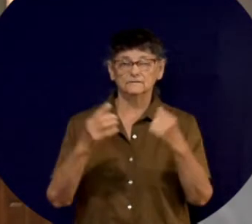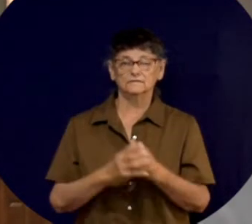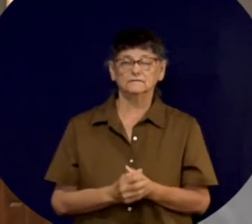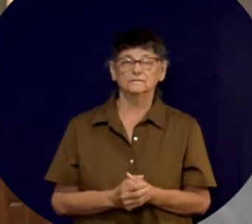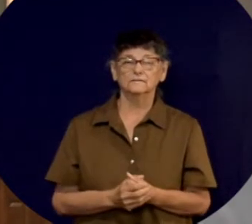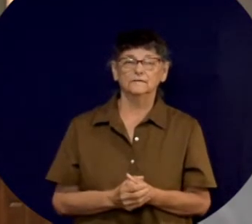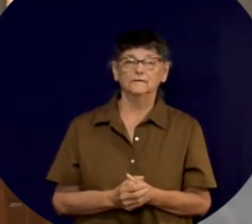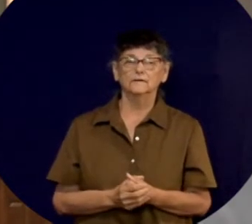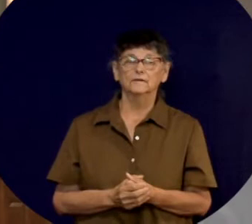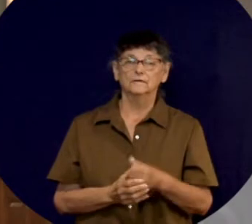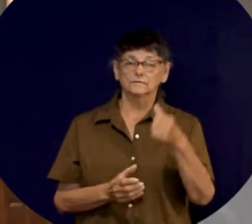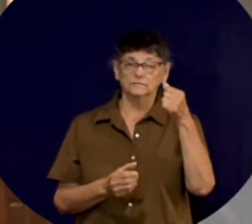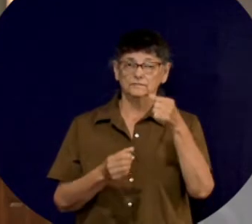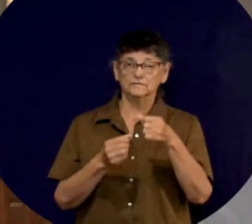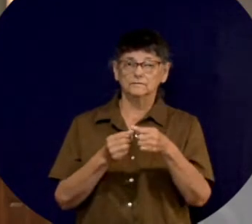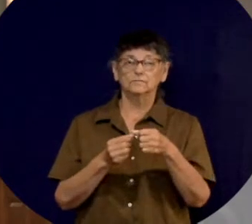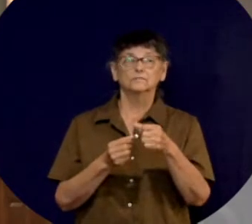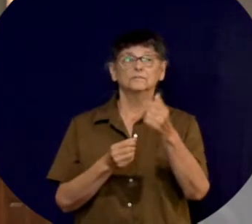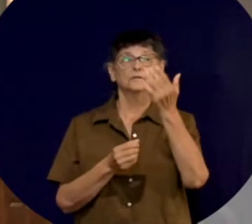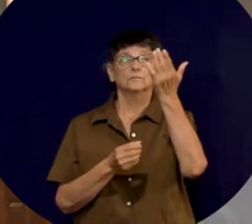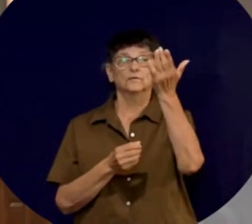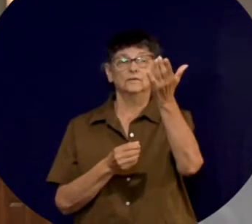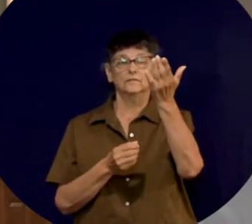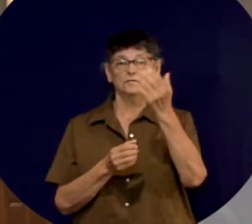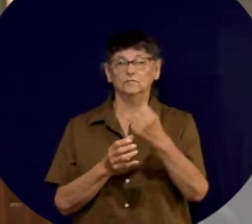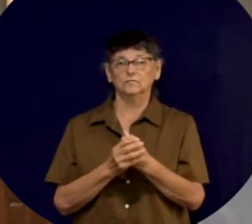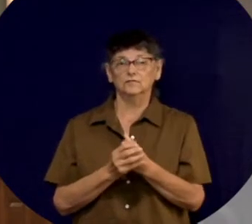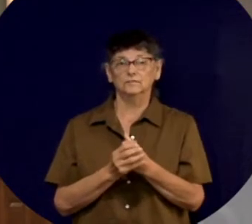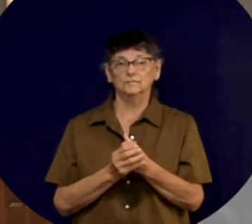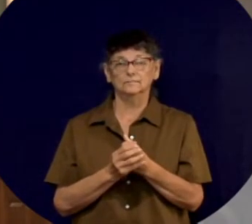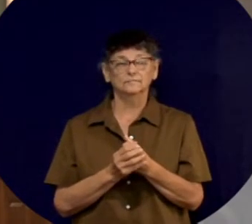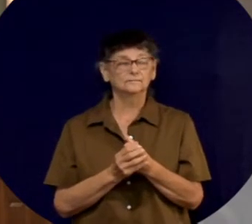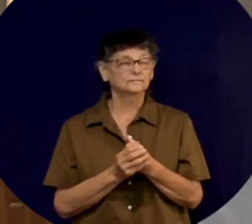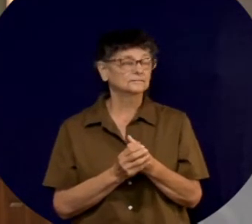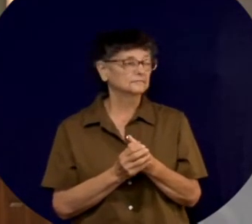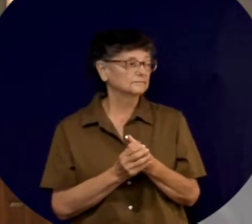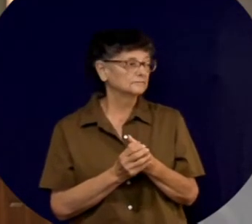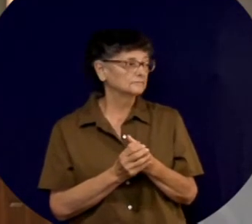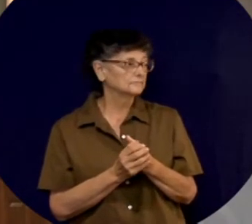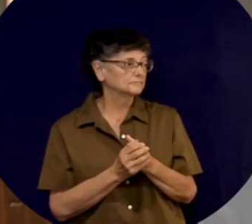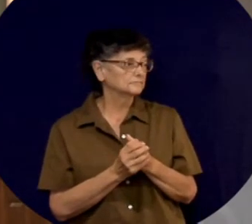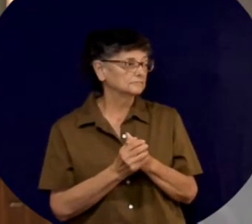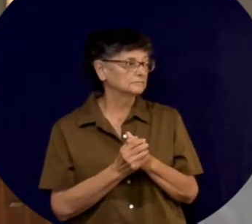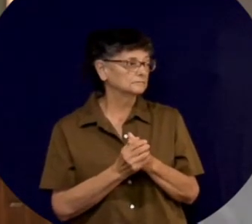of sins. Do this in memory of me."